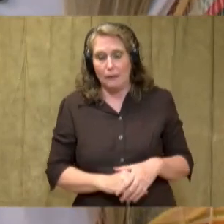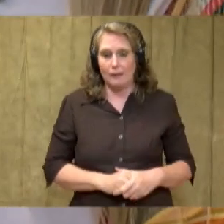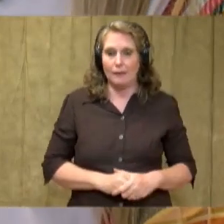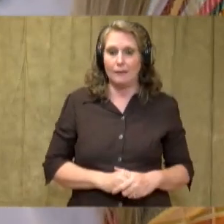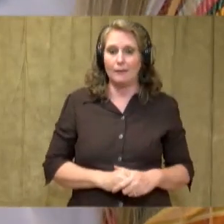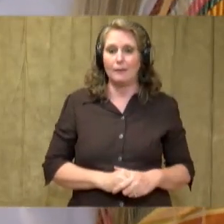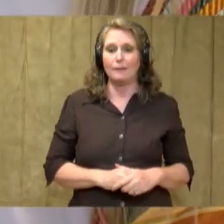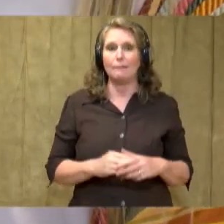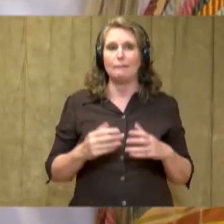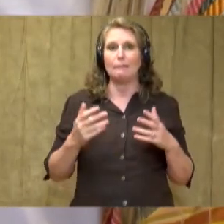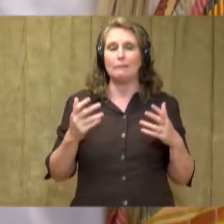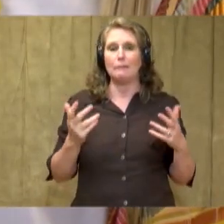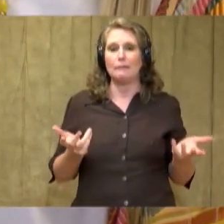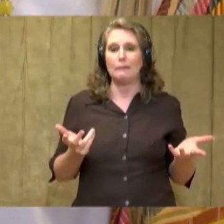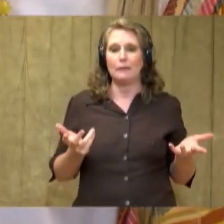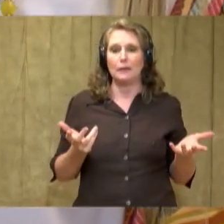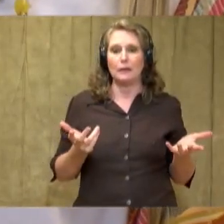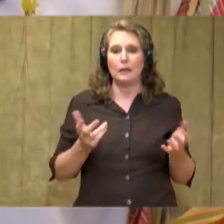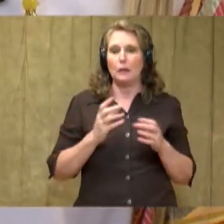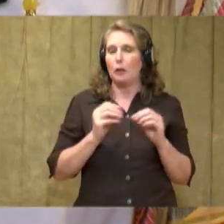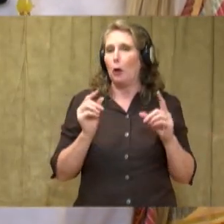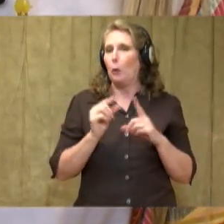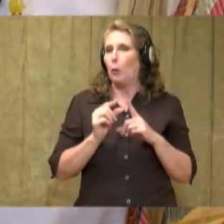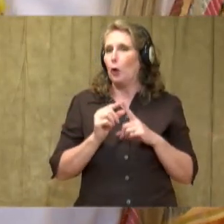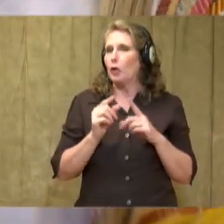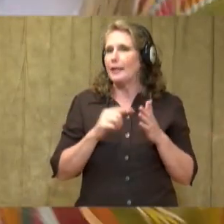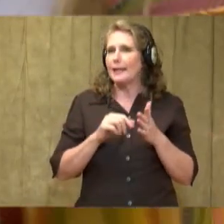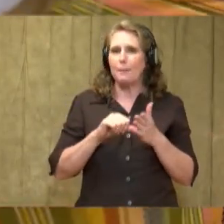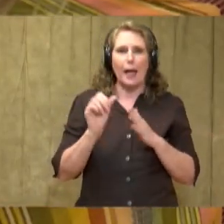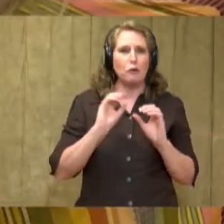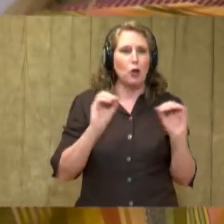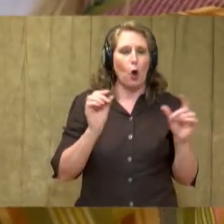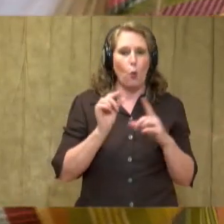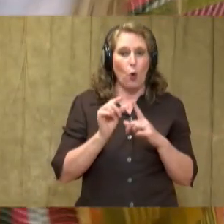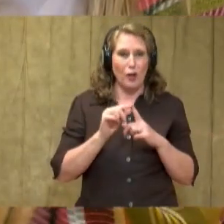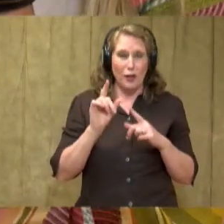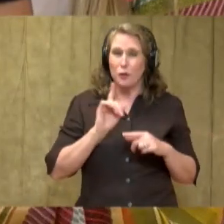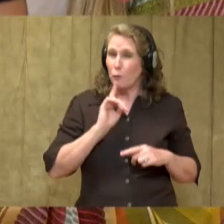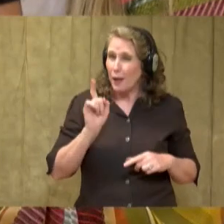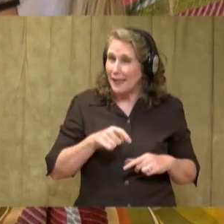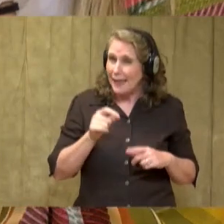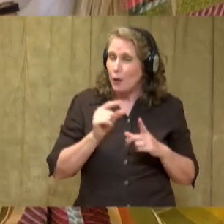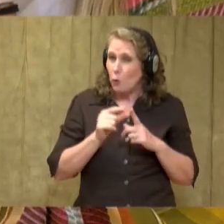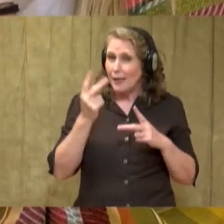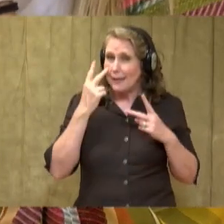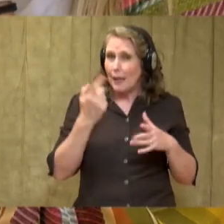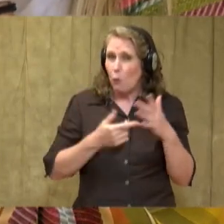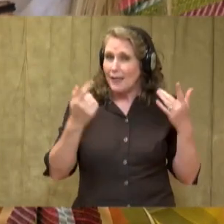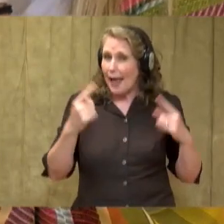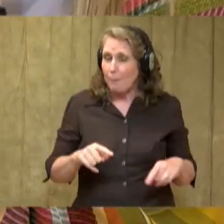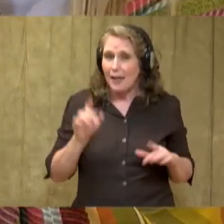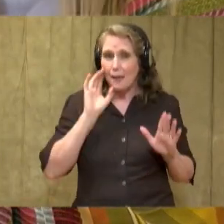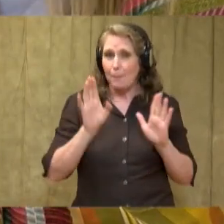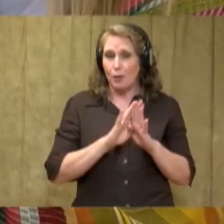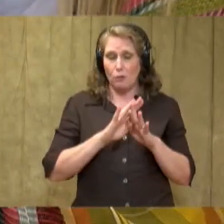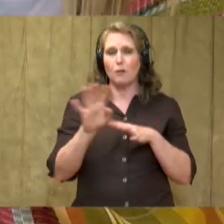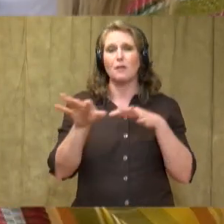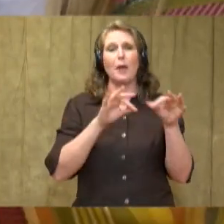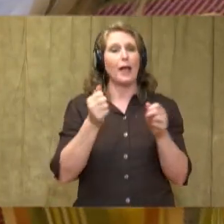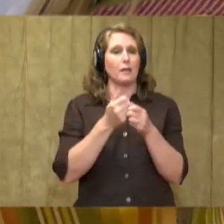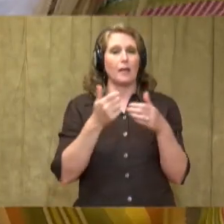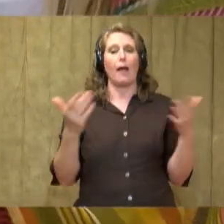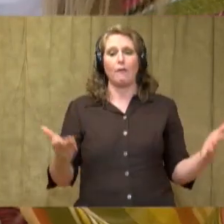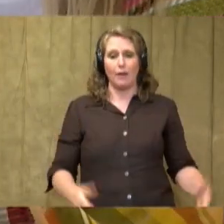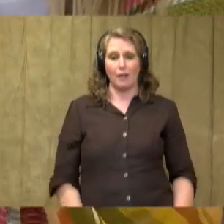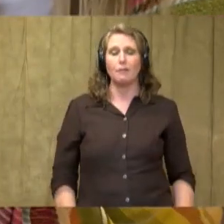Oh. Look, there's no words on this page. Do we even need words to see what's going on? No,